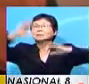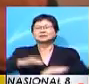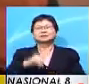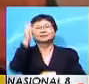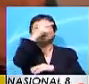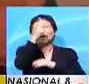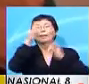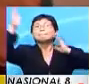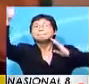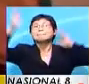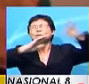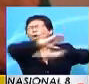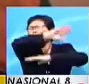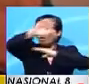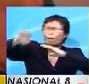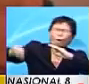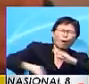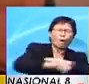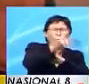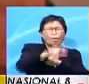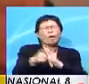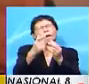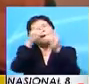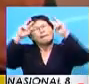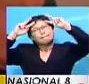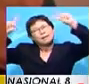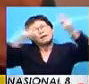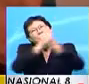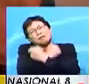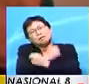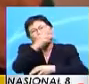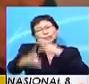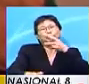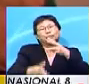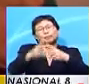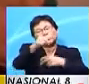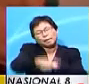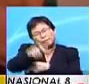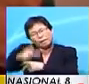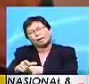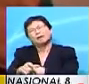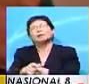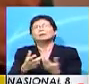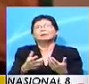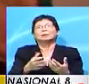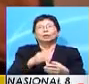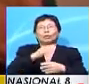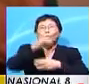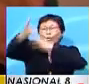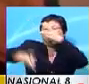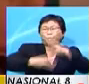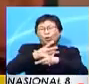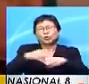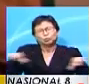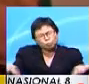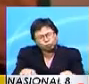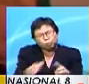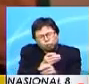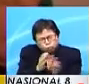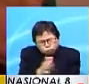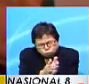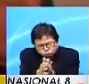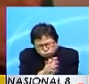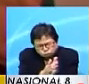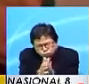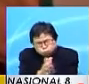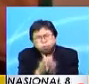of Malaysia, and all peace-loving people throughout the whole world to do whatever you can to exert all